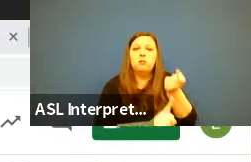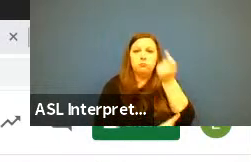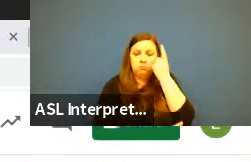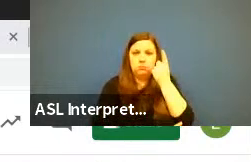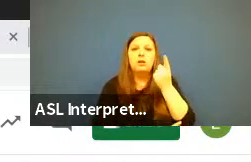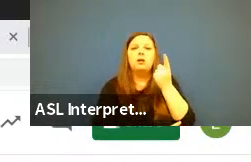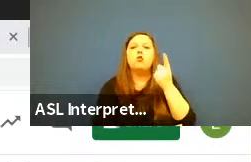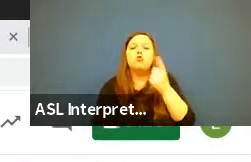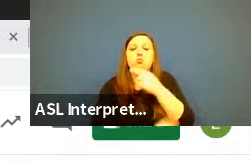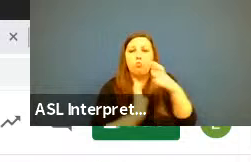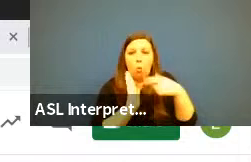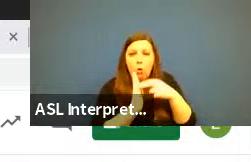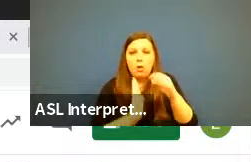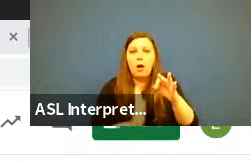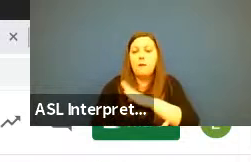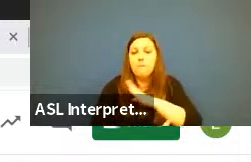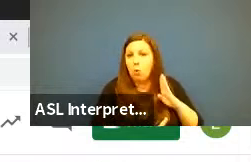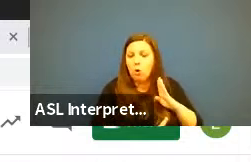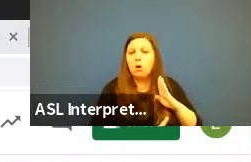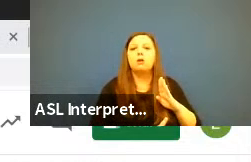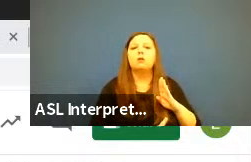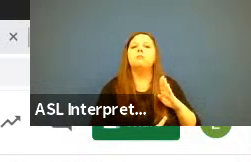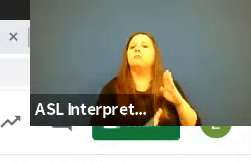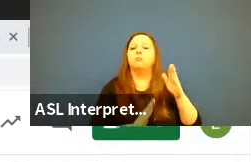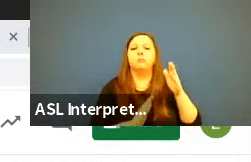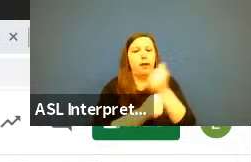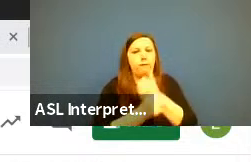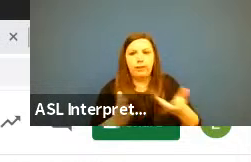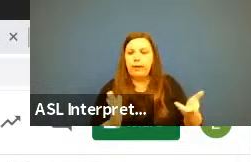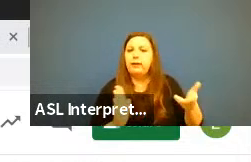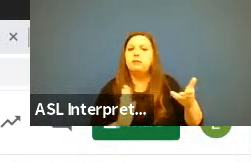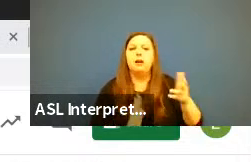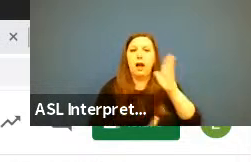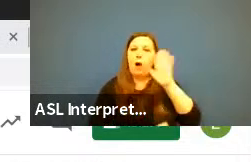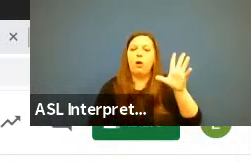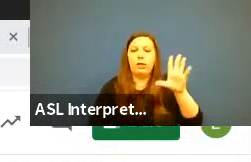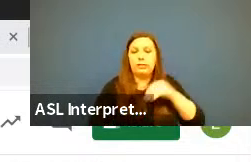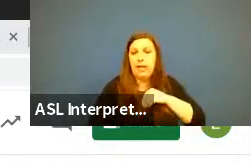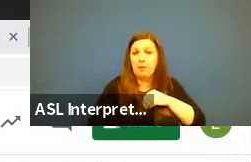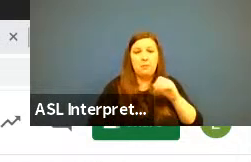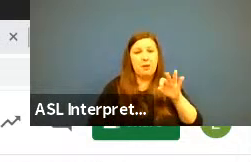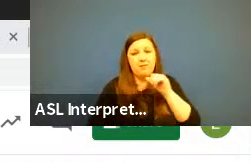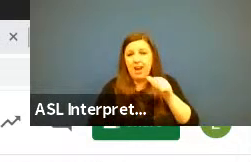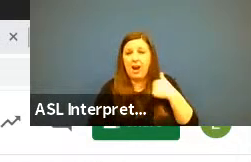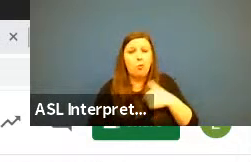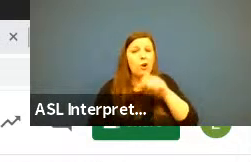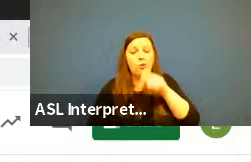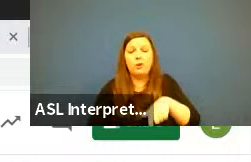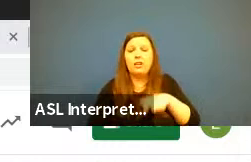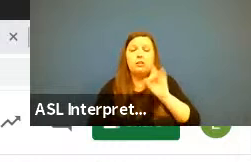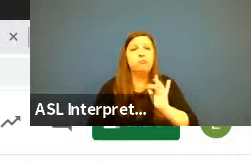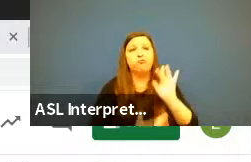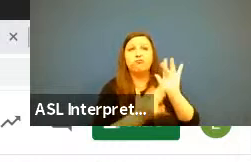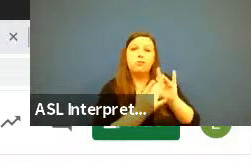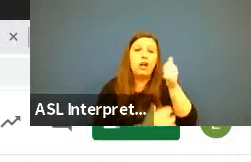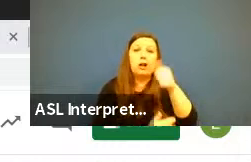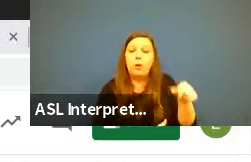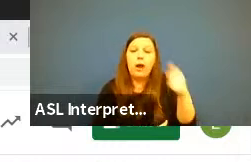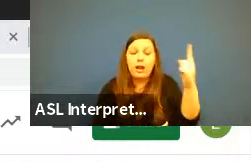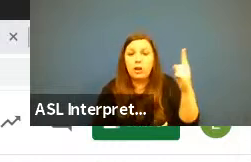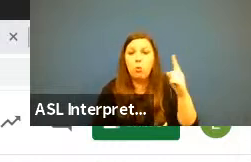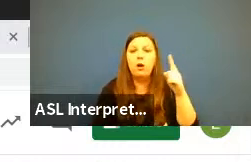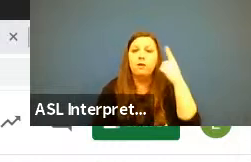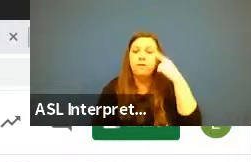et cetera, and whatnot, I'll go along with that. If not, we don't need to just reach out to anybody to do this. They need